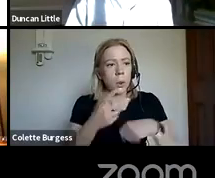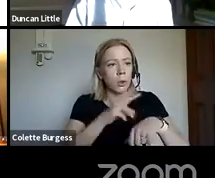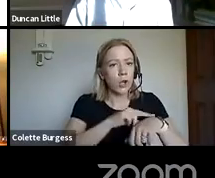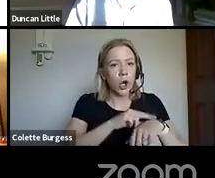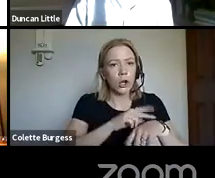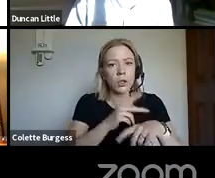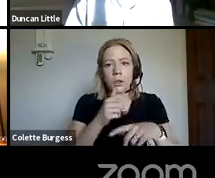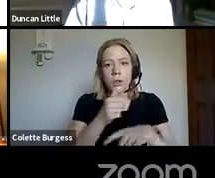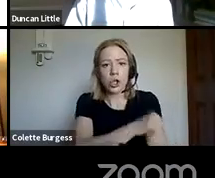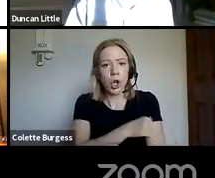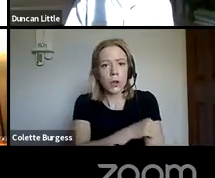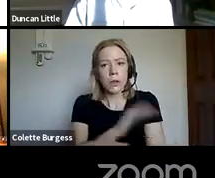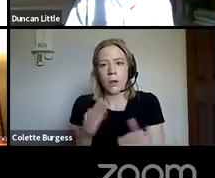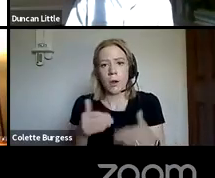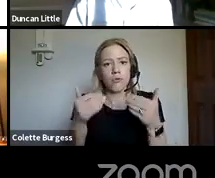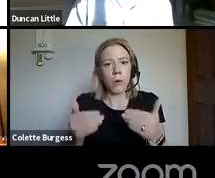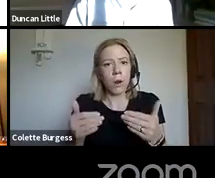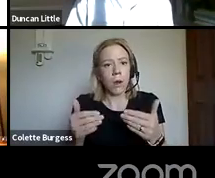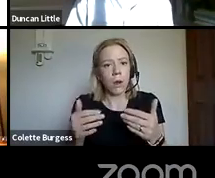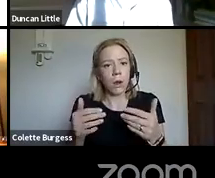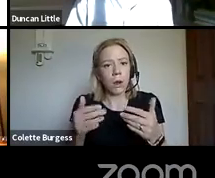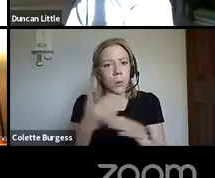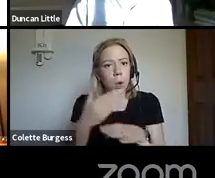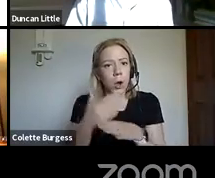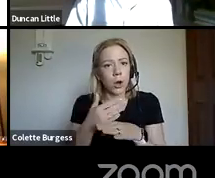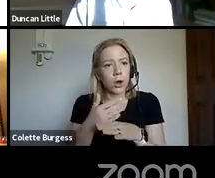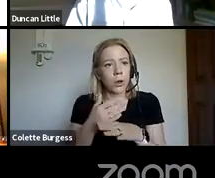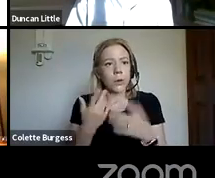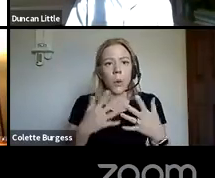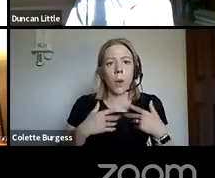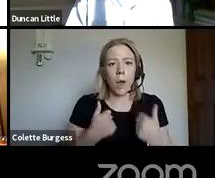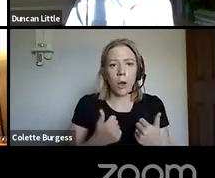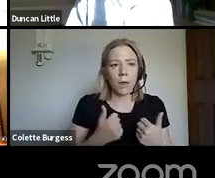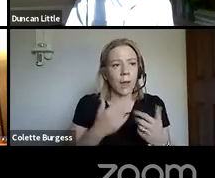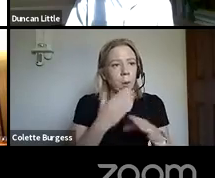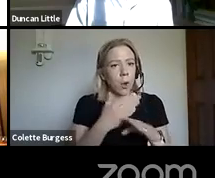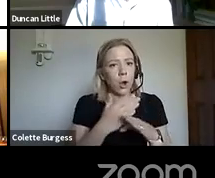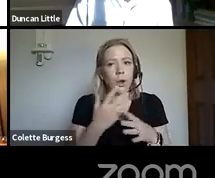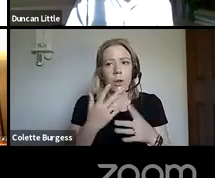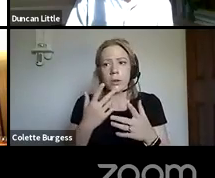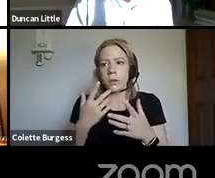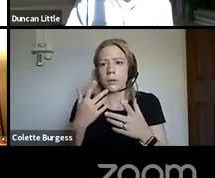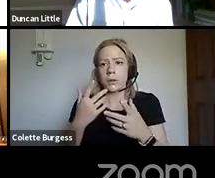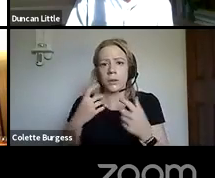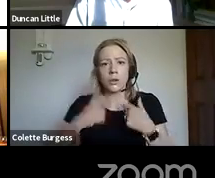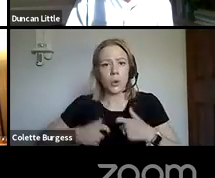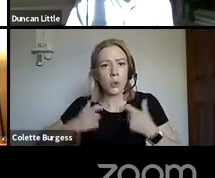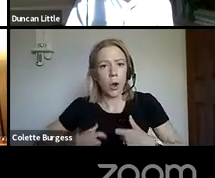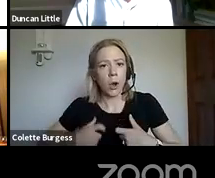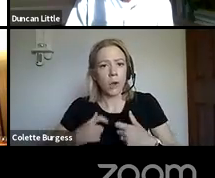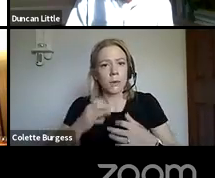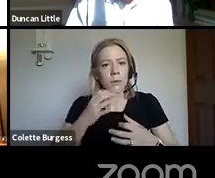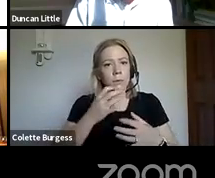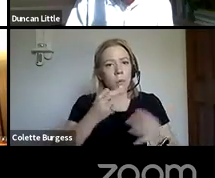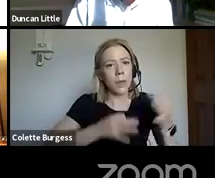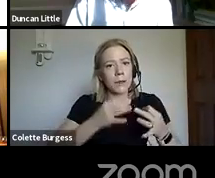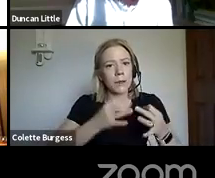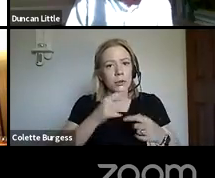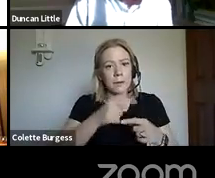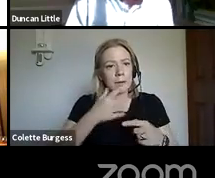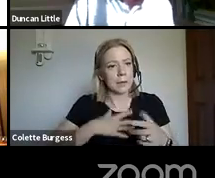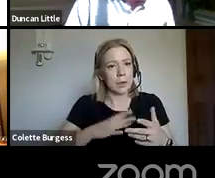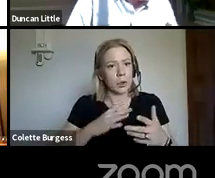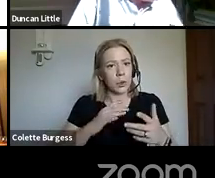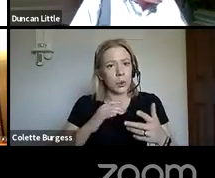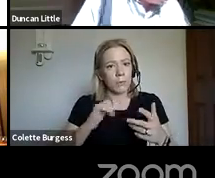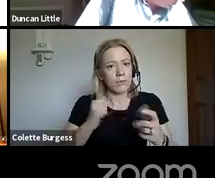other frontline workers, healthcare workers, social workers, and politicians need to be champions of early childhood